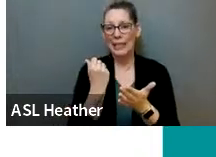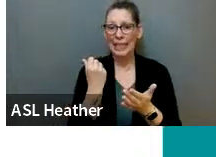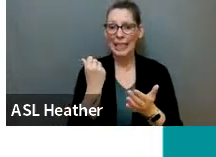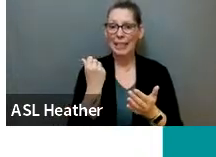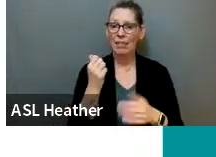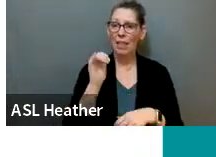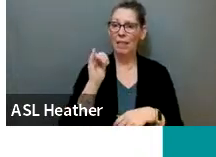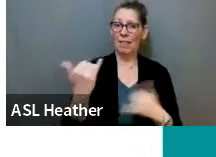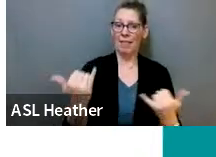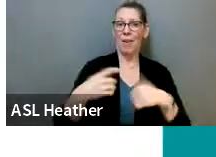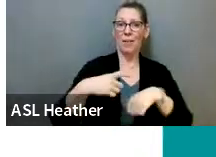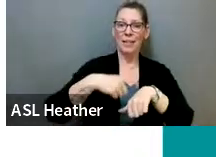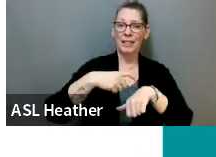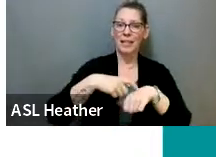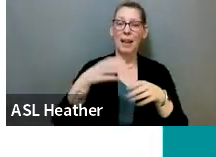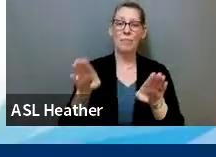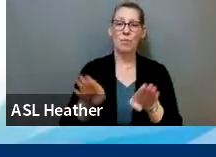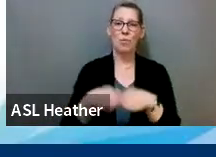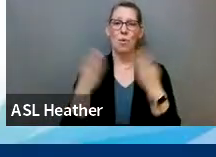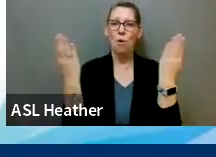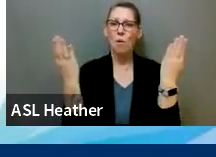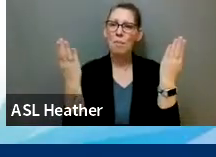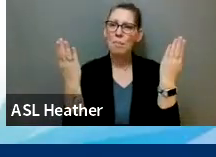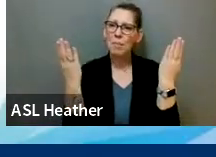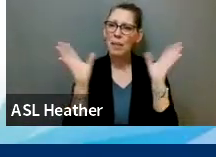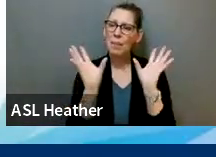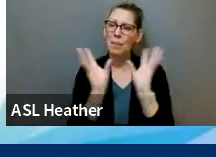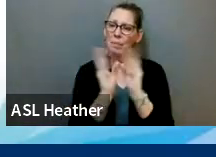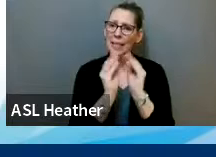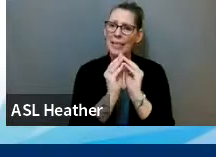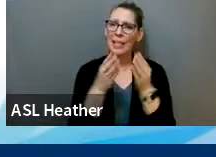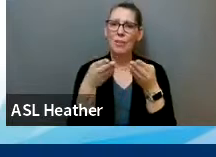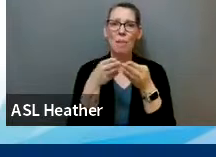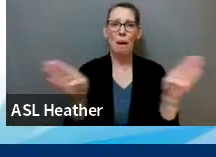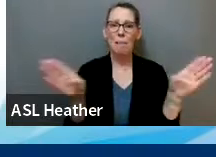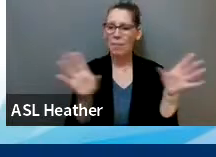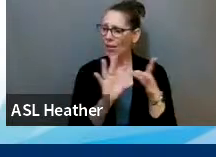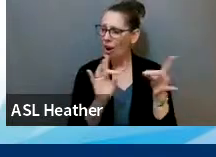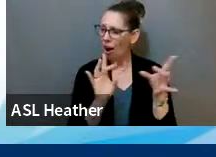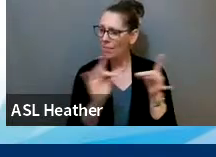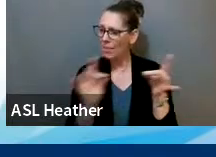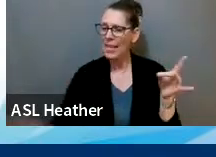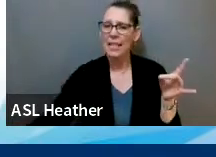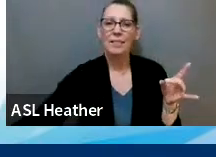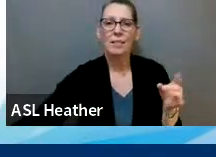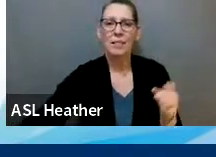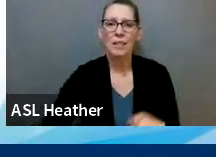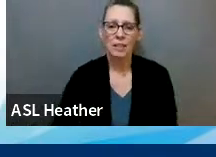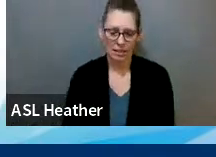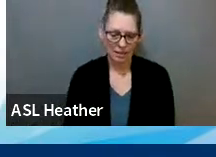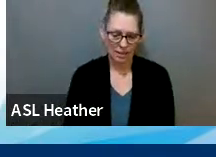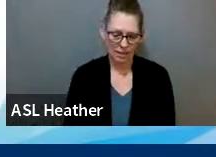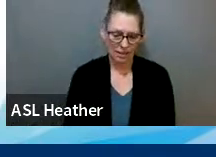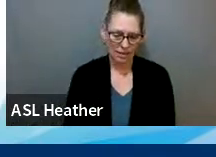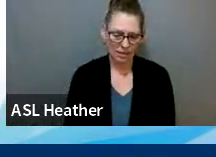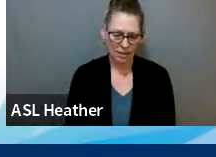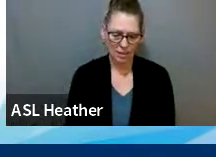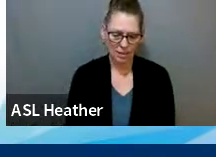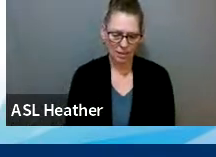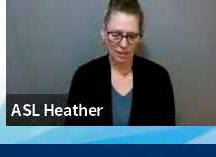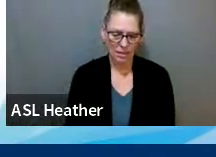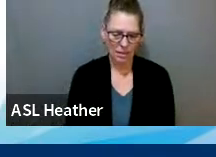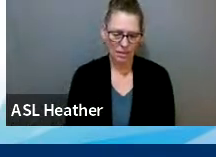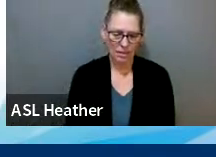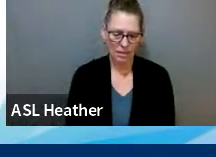is the time where we open up our meeting to public comment, and we will go through